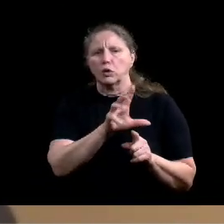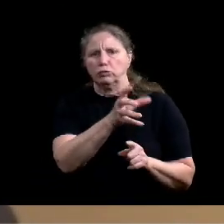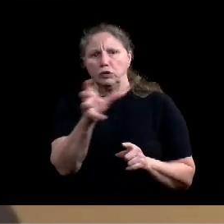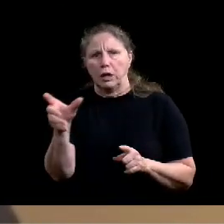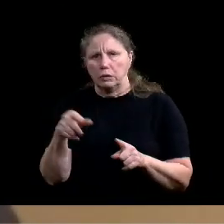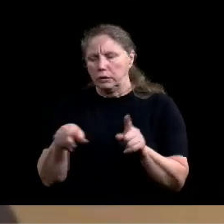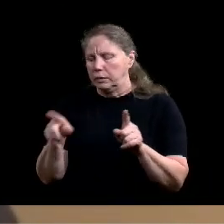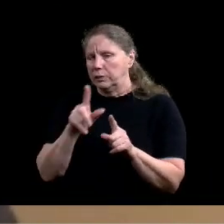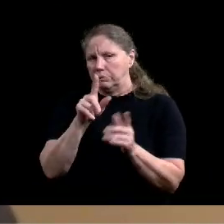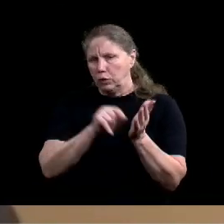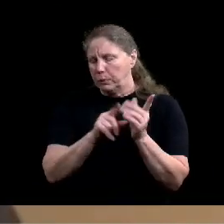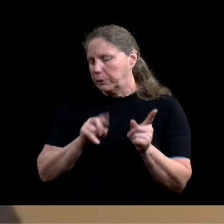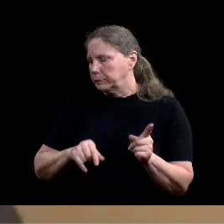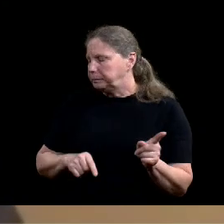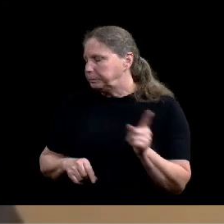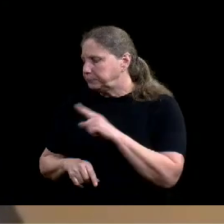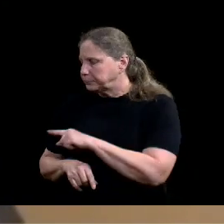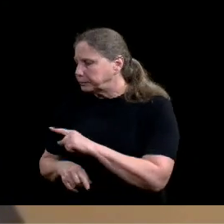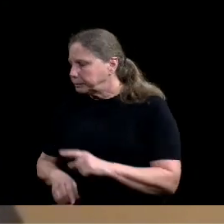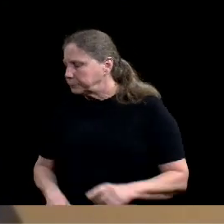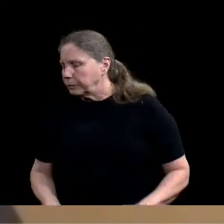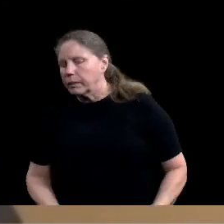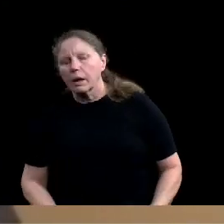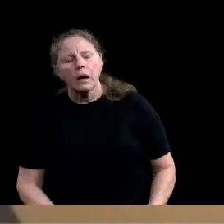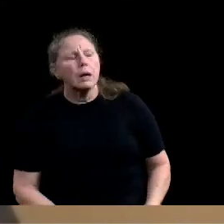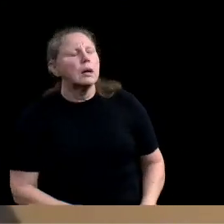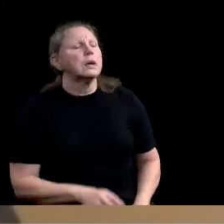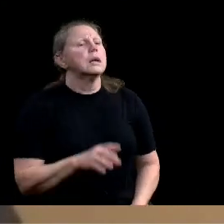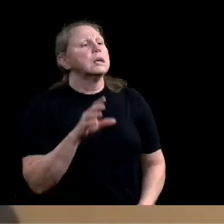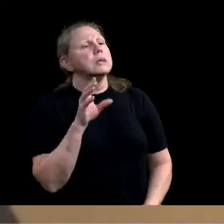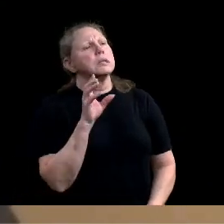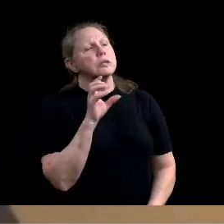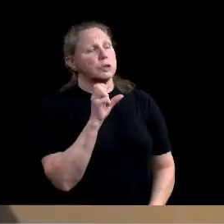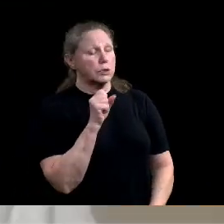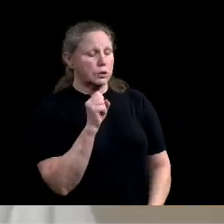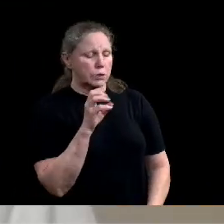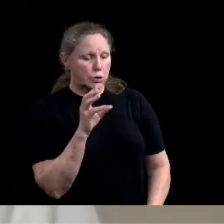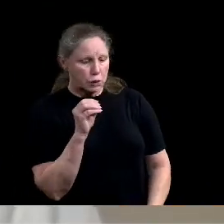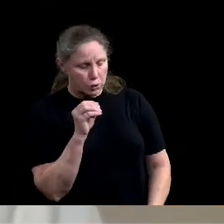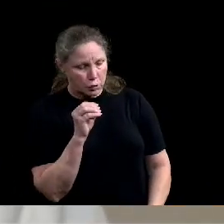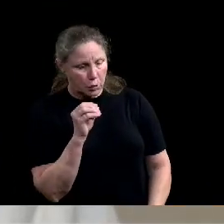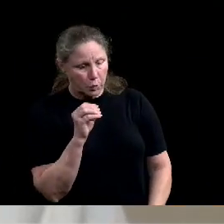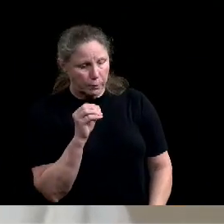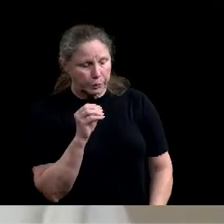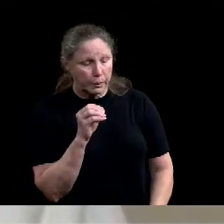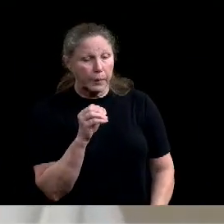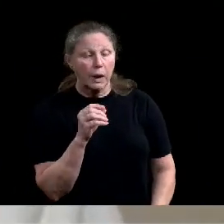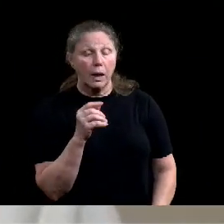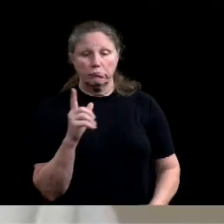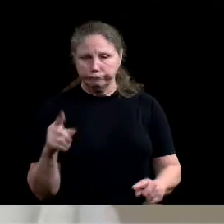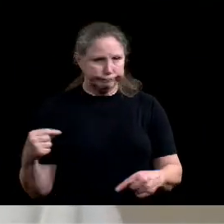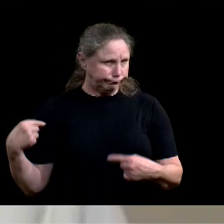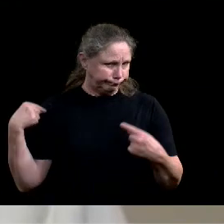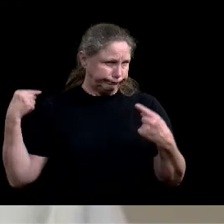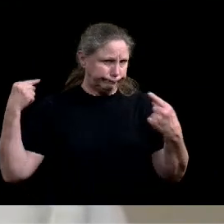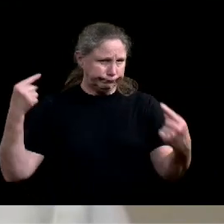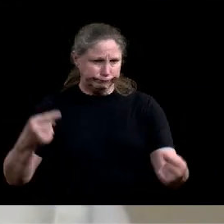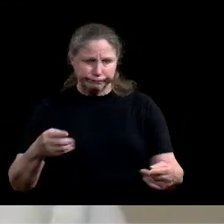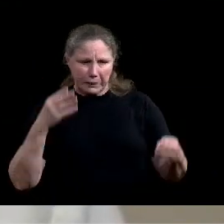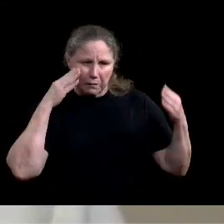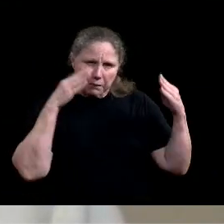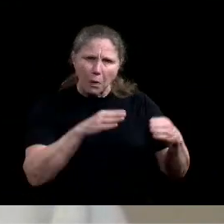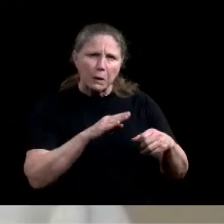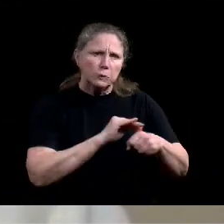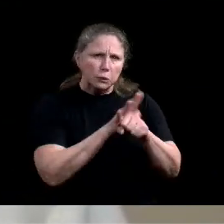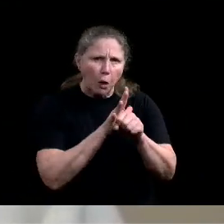So while our attention is directed towards COVID-19, we don't want to neglect all